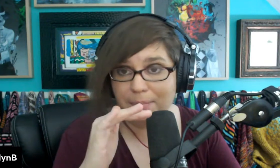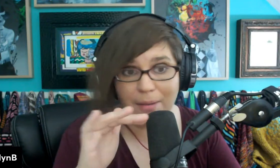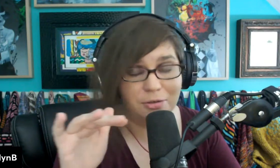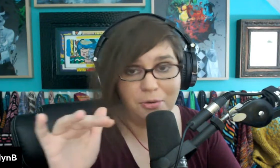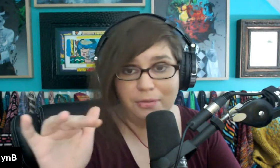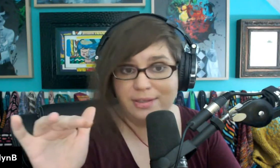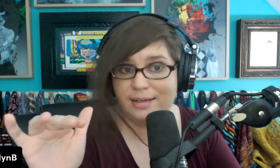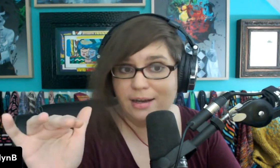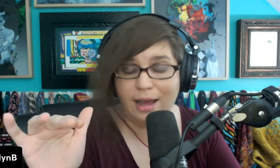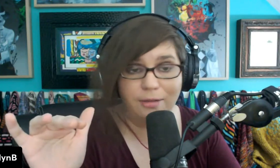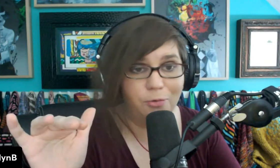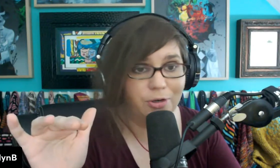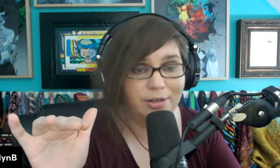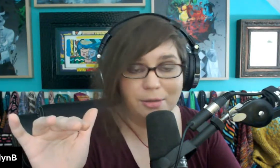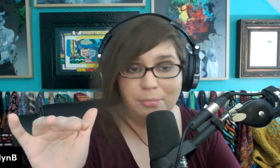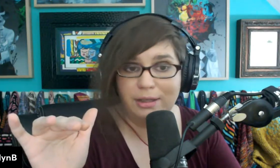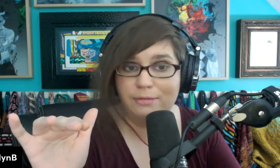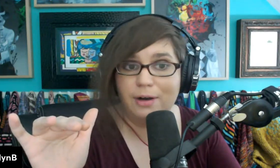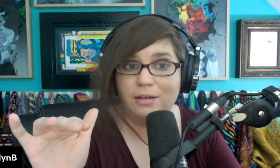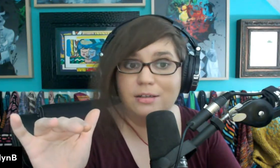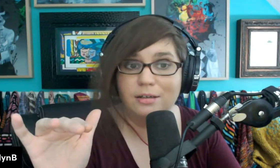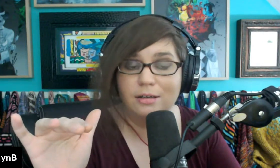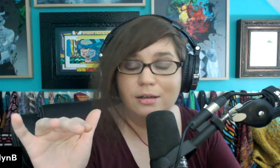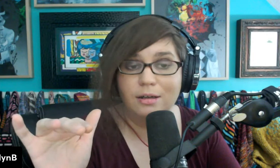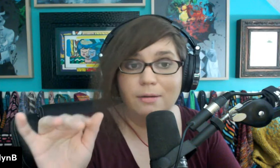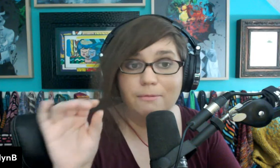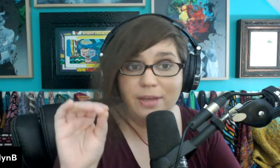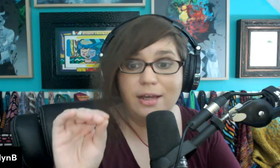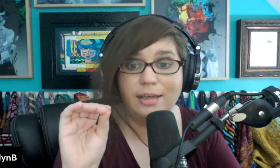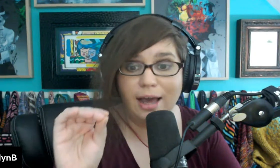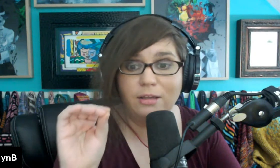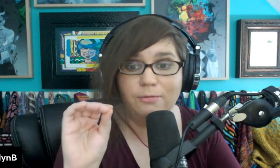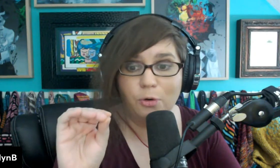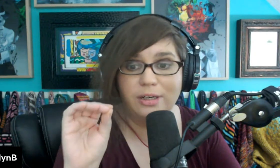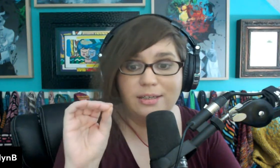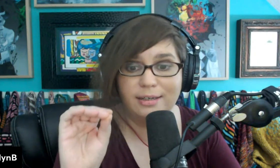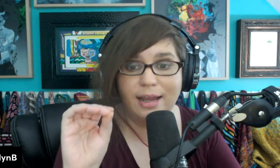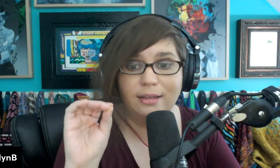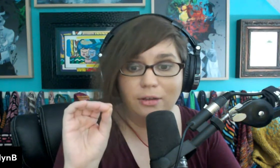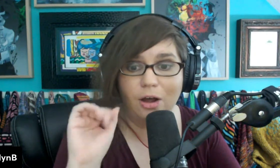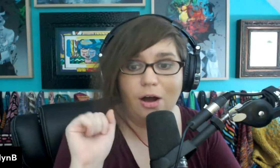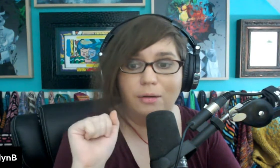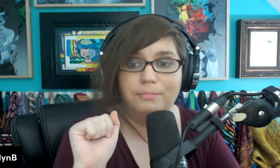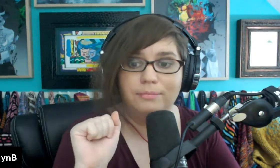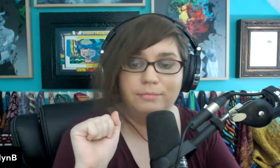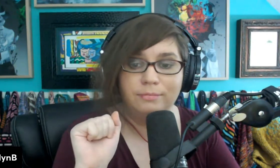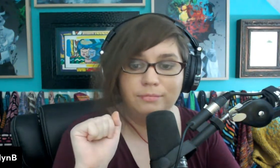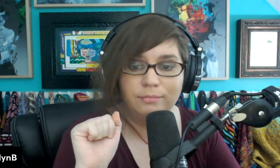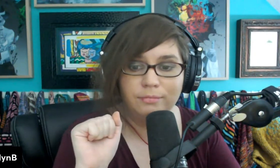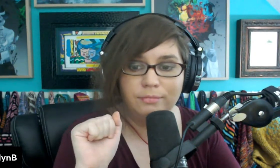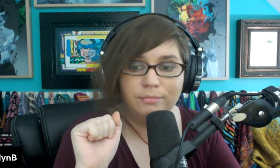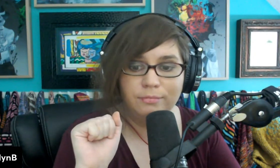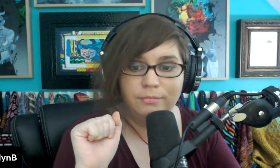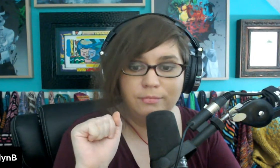Every public school in the state of California is completely fucked via California state law.